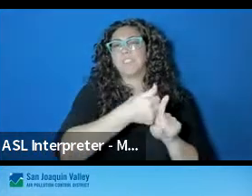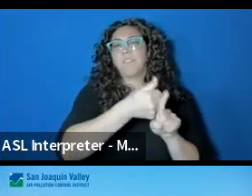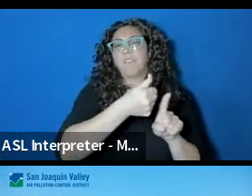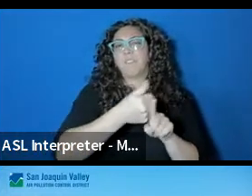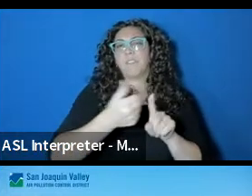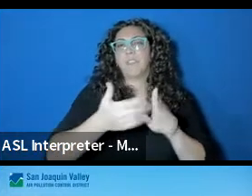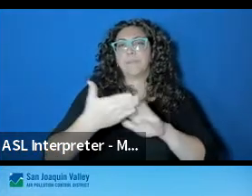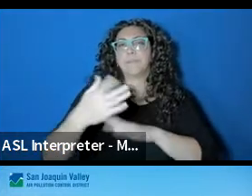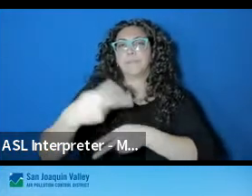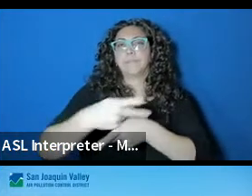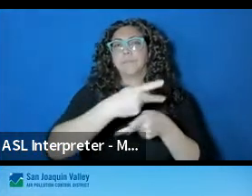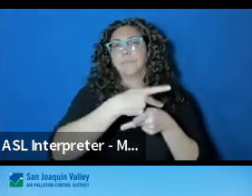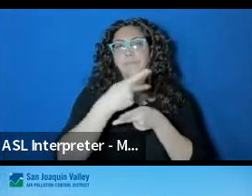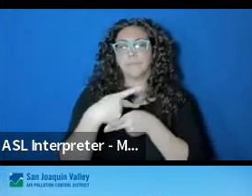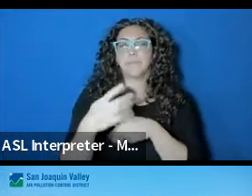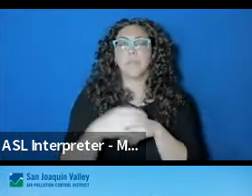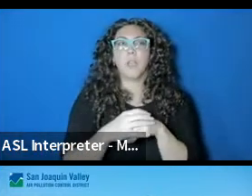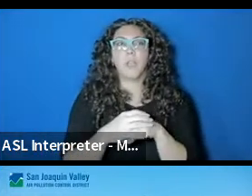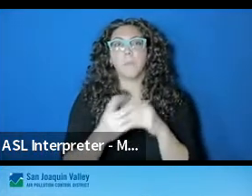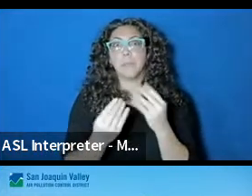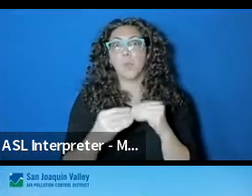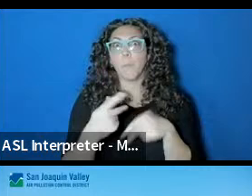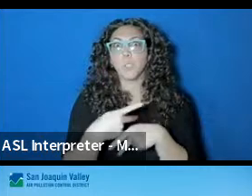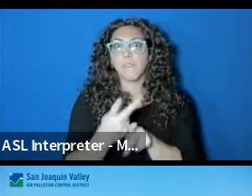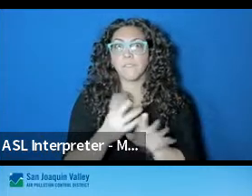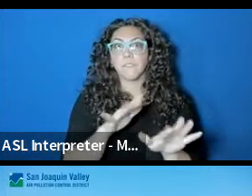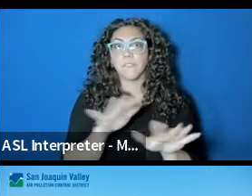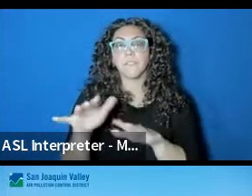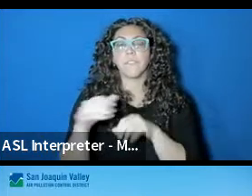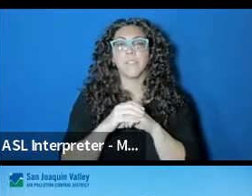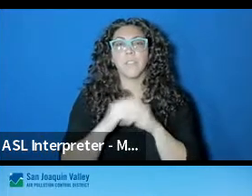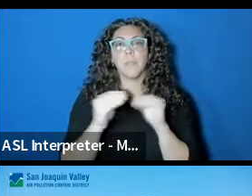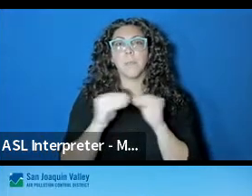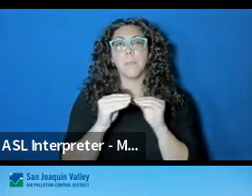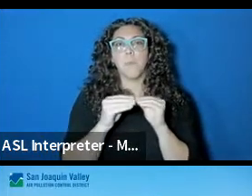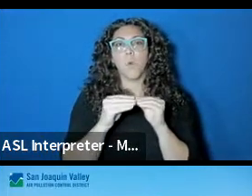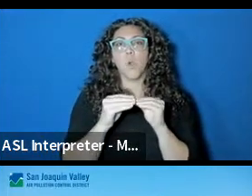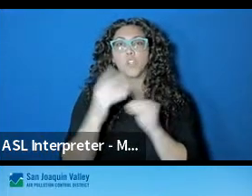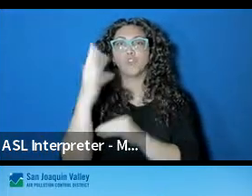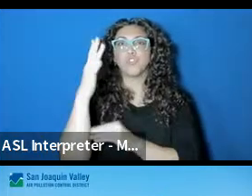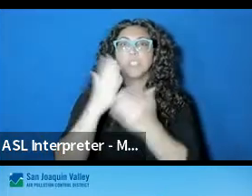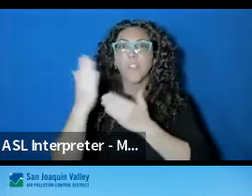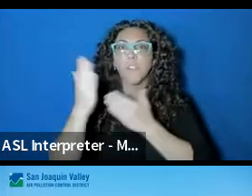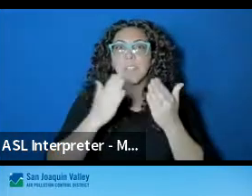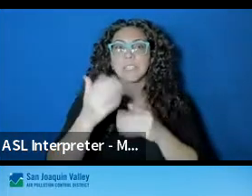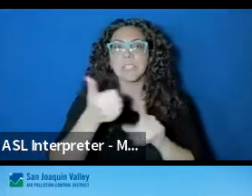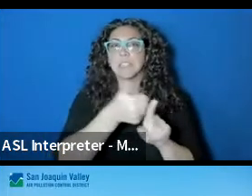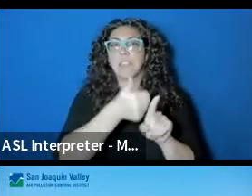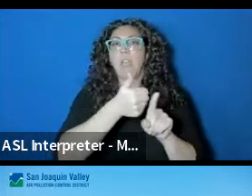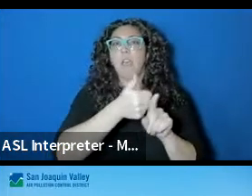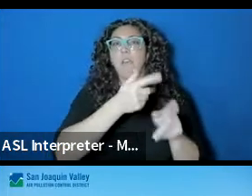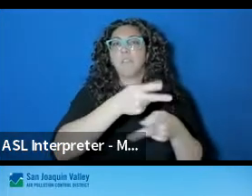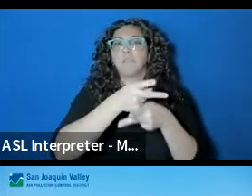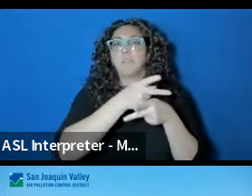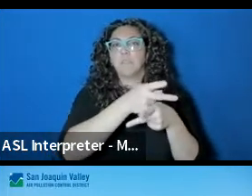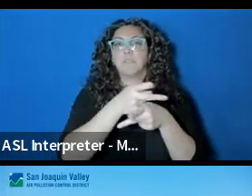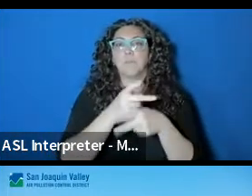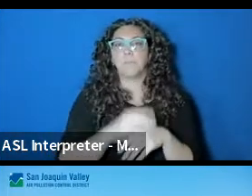what's the word? Productive and proactive tree service for our canopy